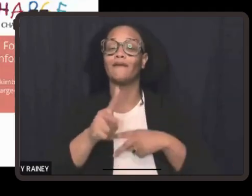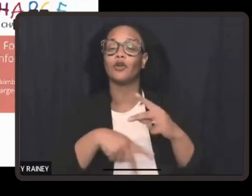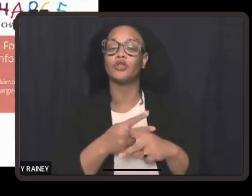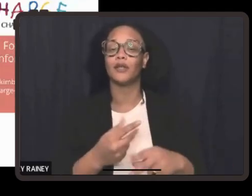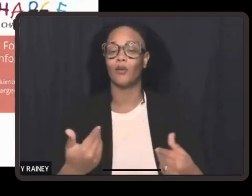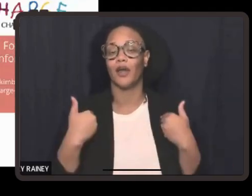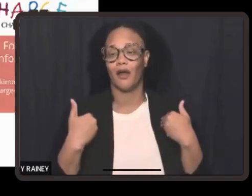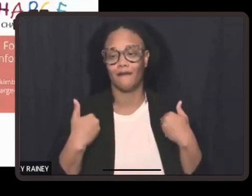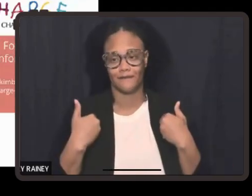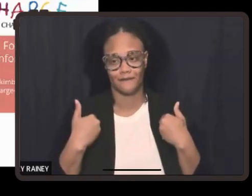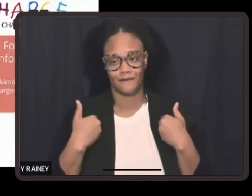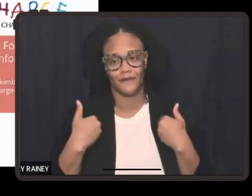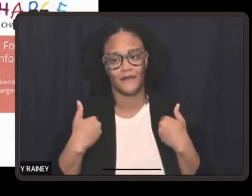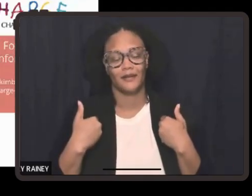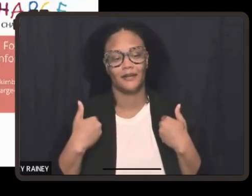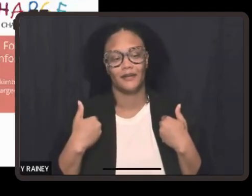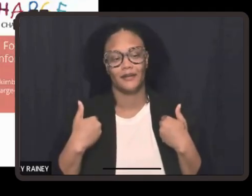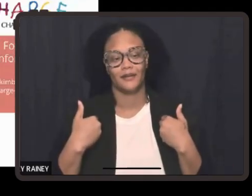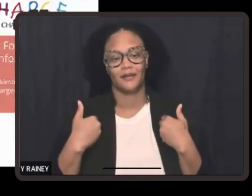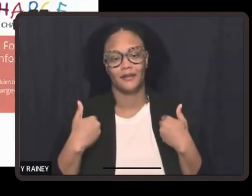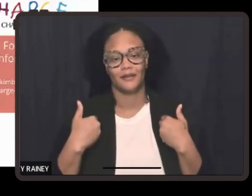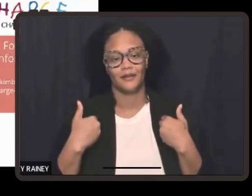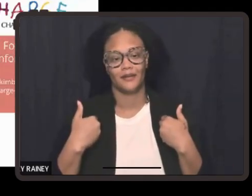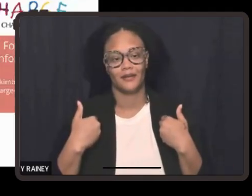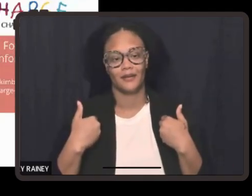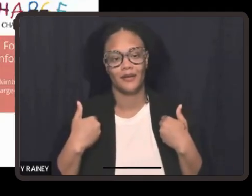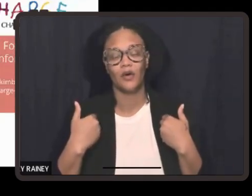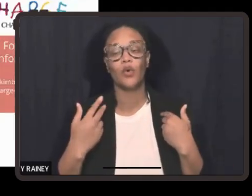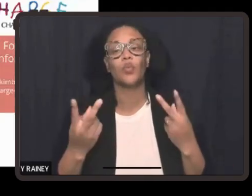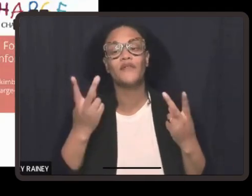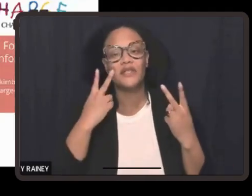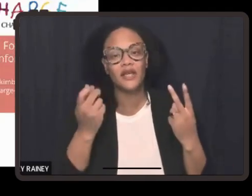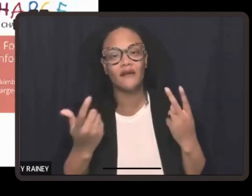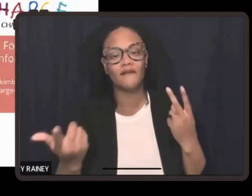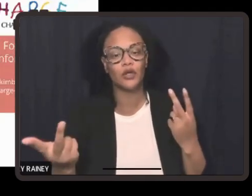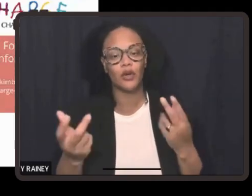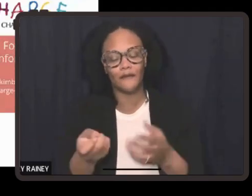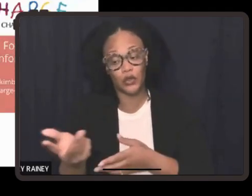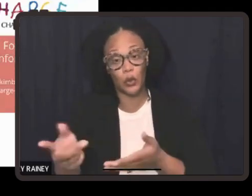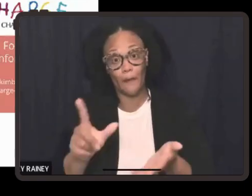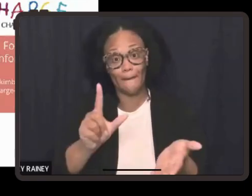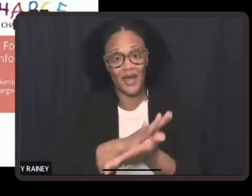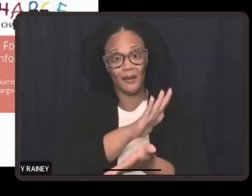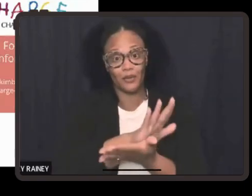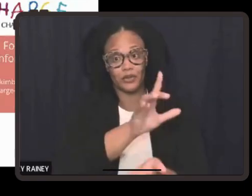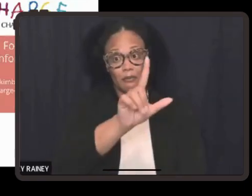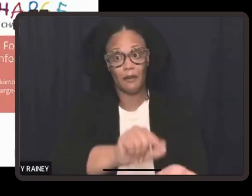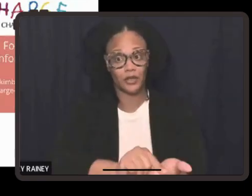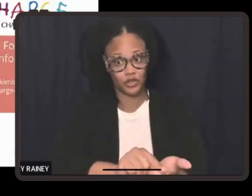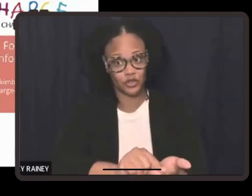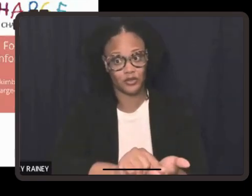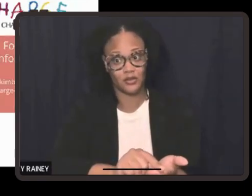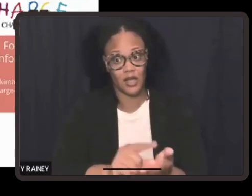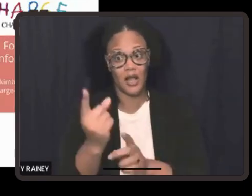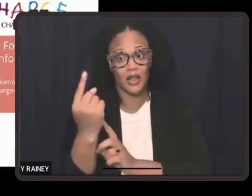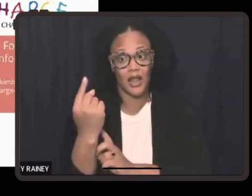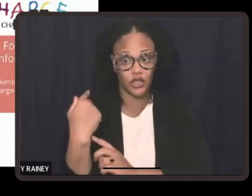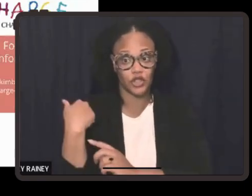been a couple of papers published. So last year we published the POTS one and 2 papers, one